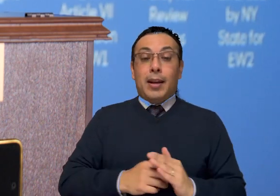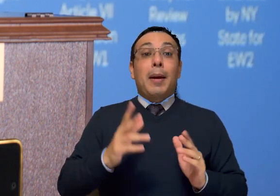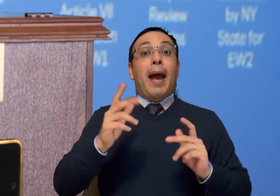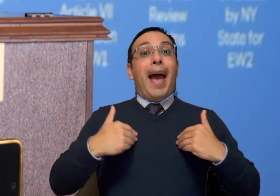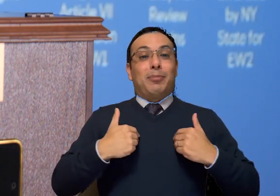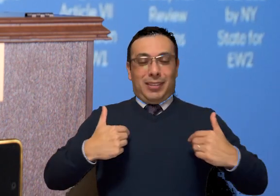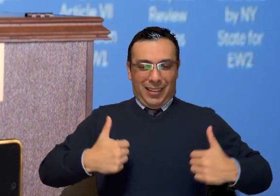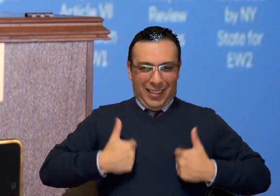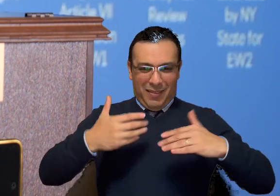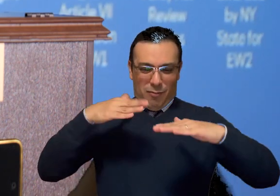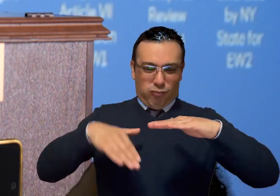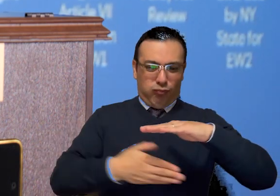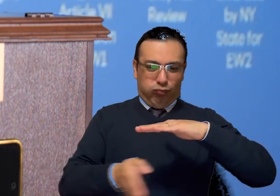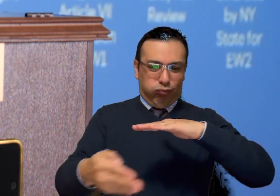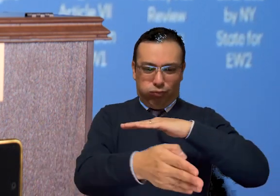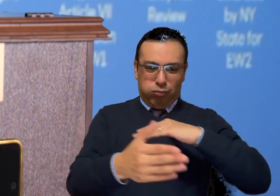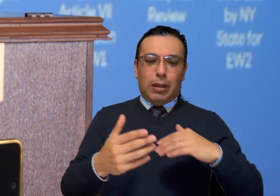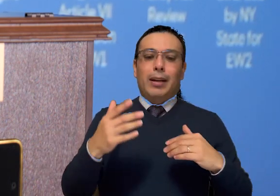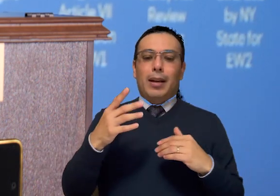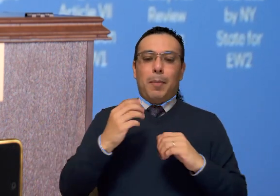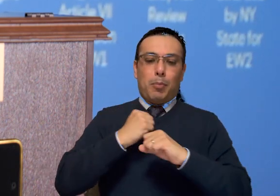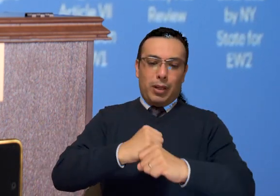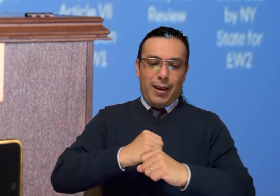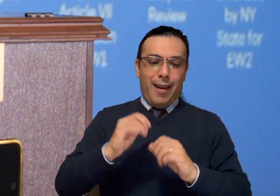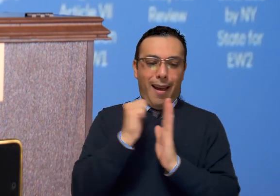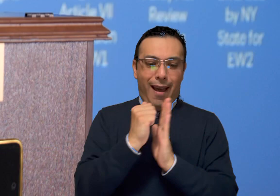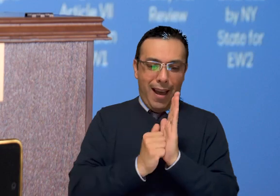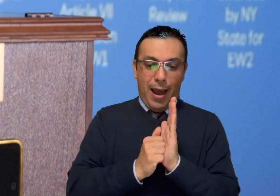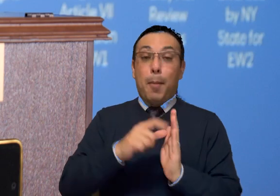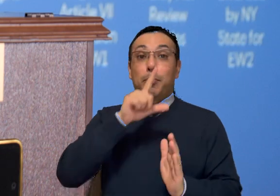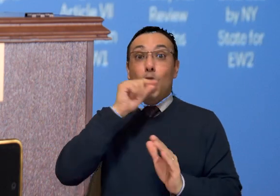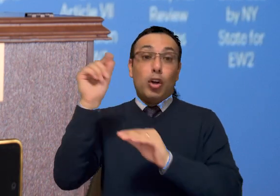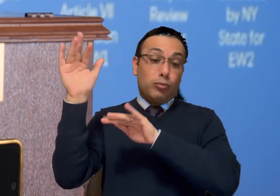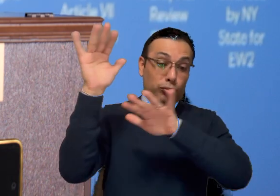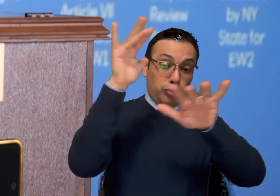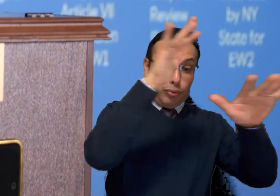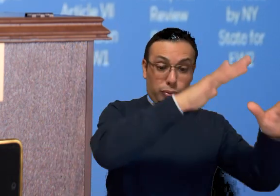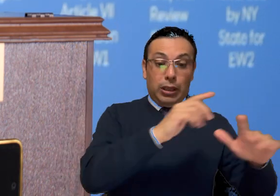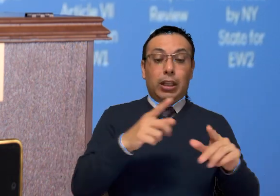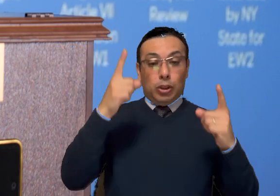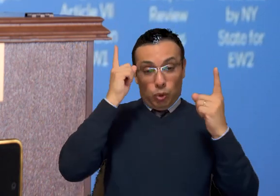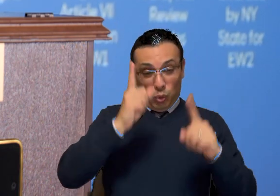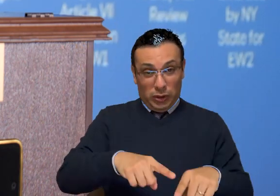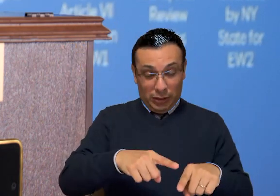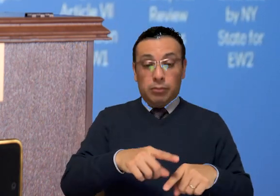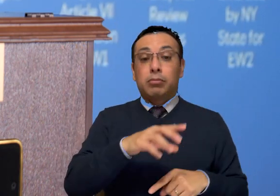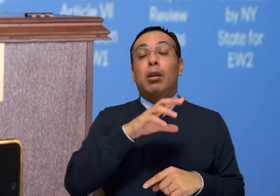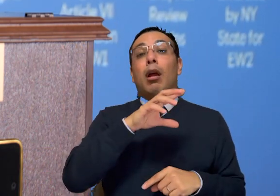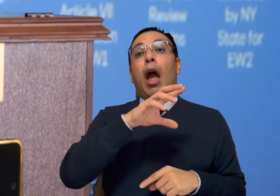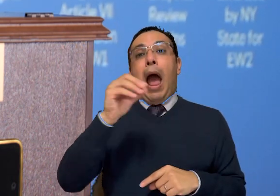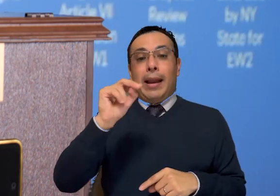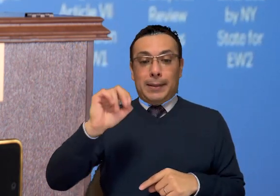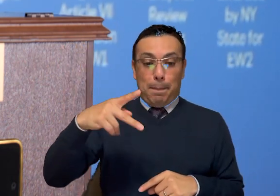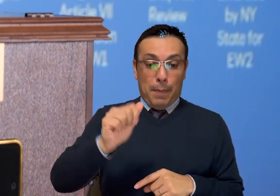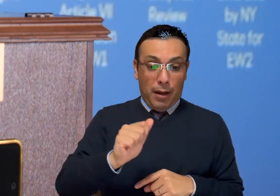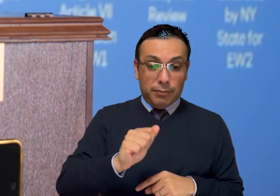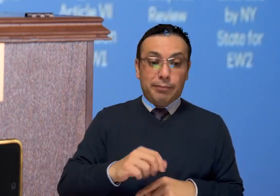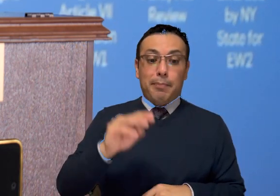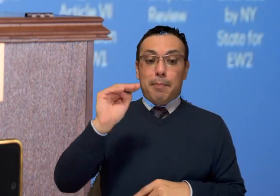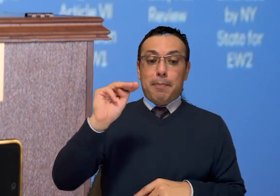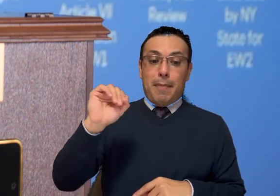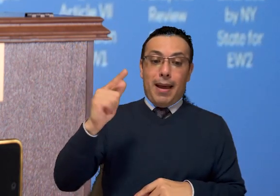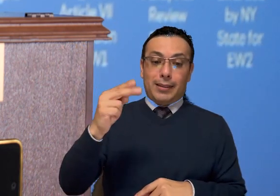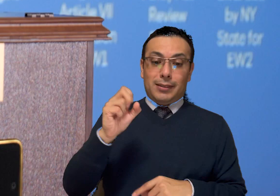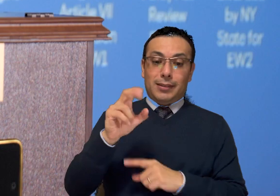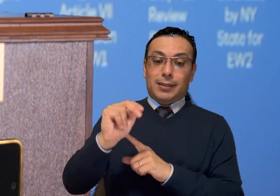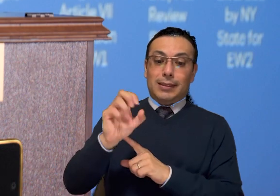Treaty Act, the National Environmental Policy Act, or NEPA, Magnuson-Stevens Act that governs marine fisheries